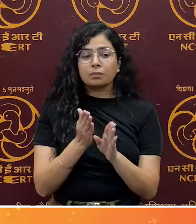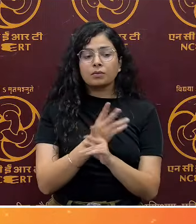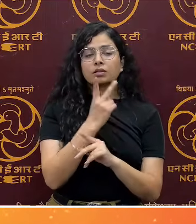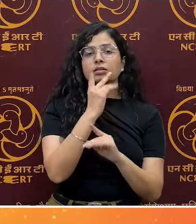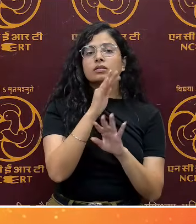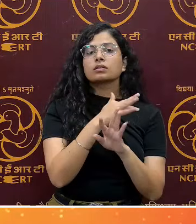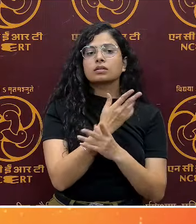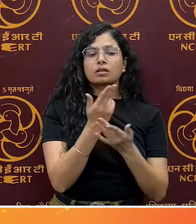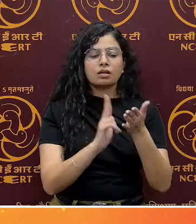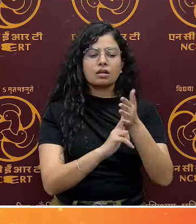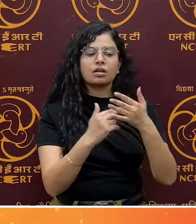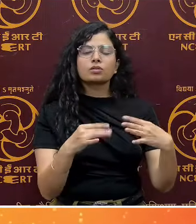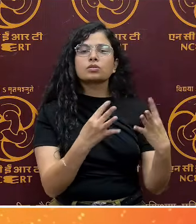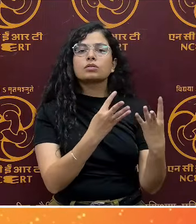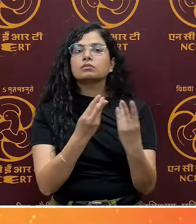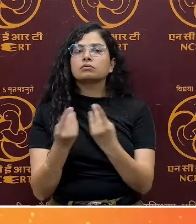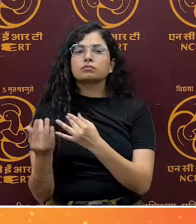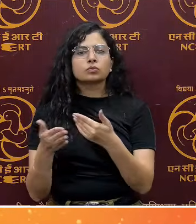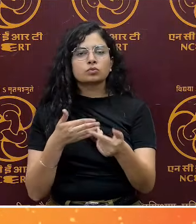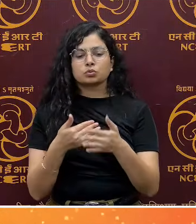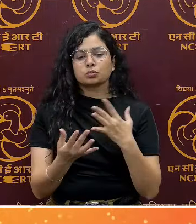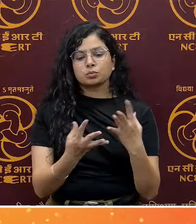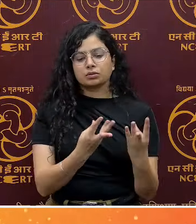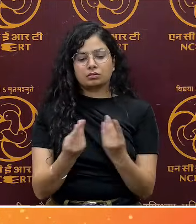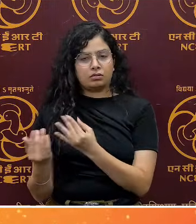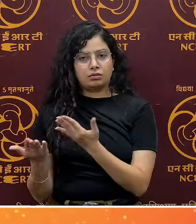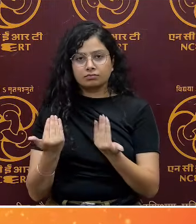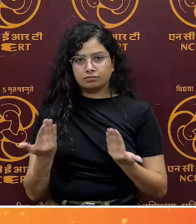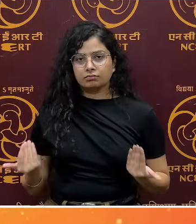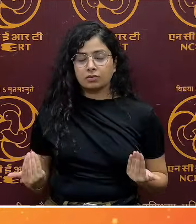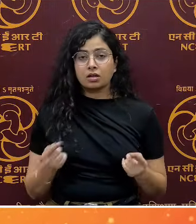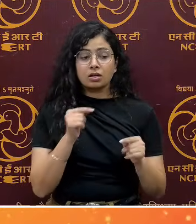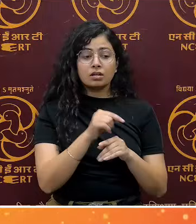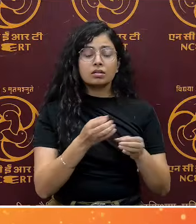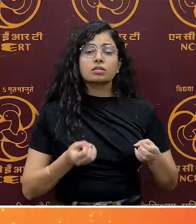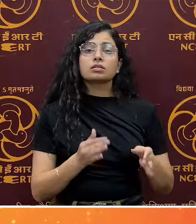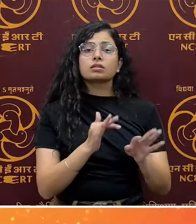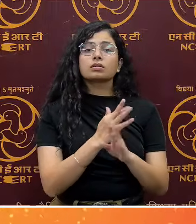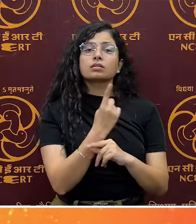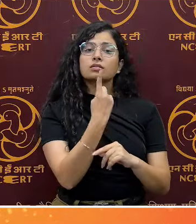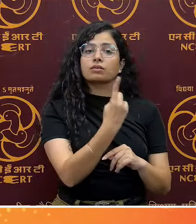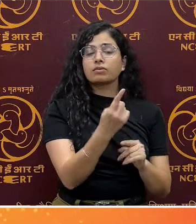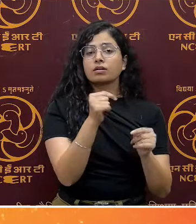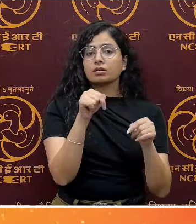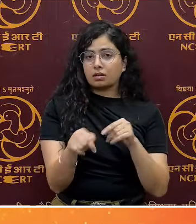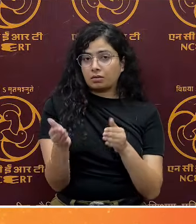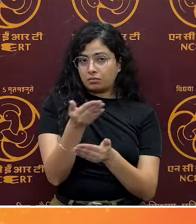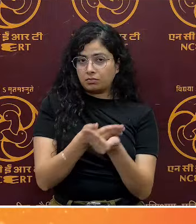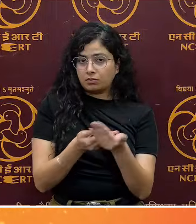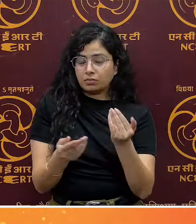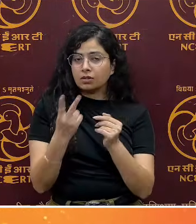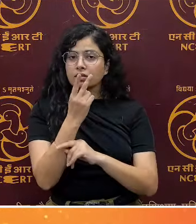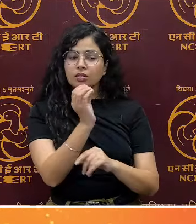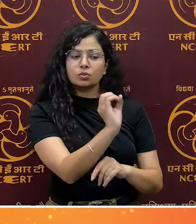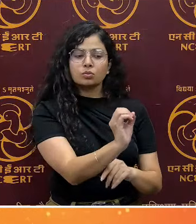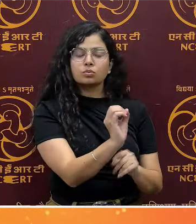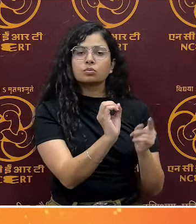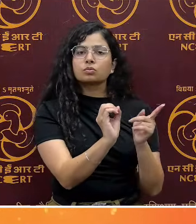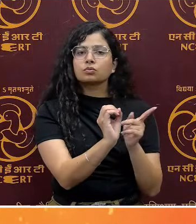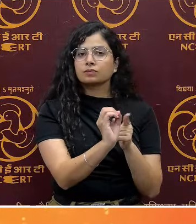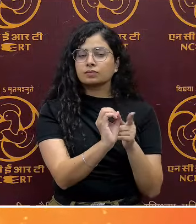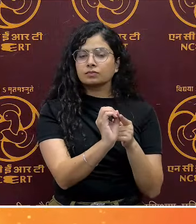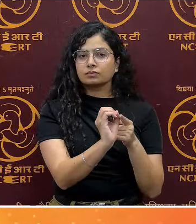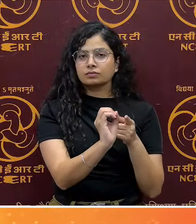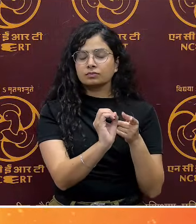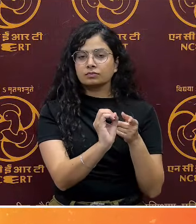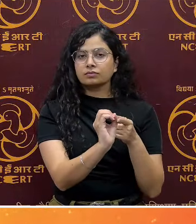the natural numbers are the counting numbers and it starts from 1. But here you can see it is a 0 here written. So this